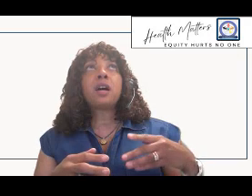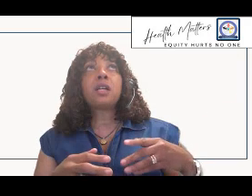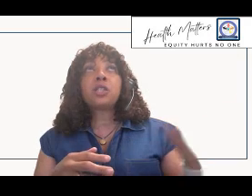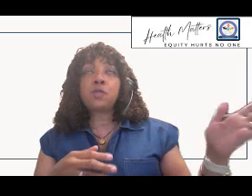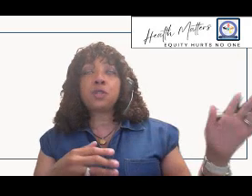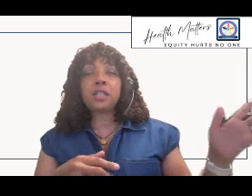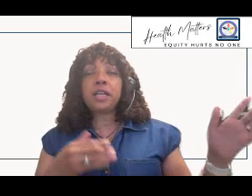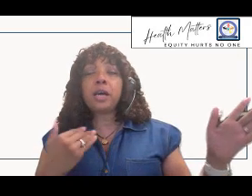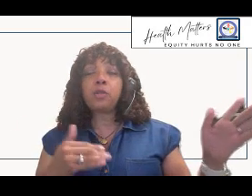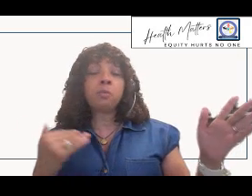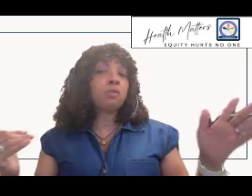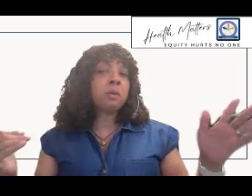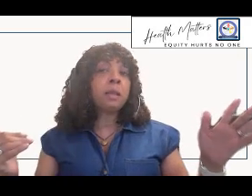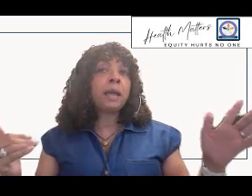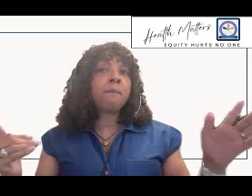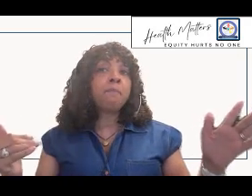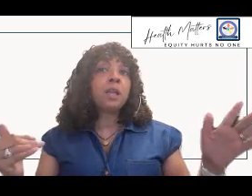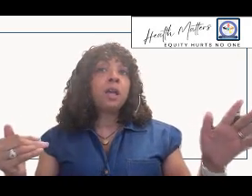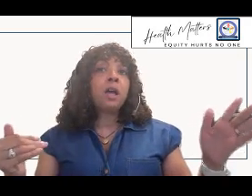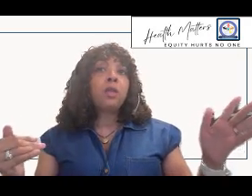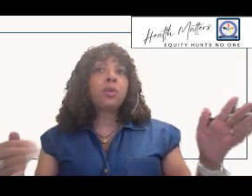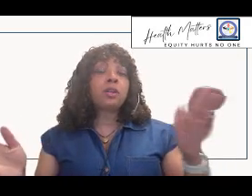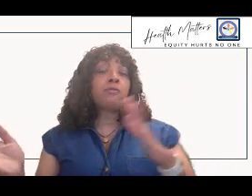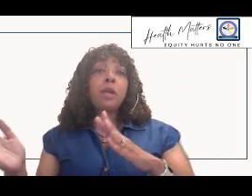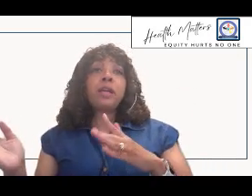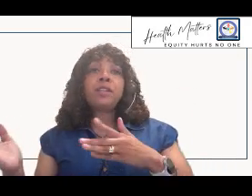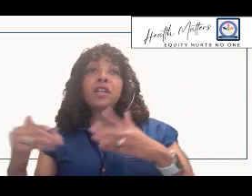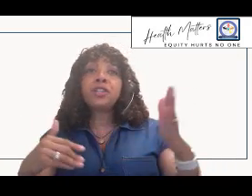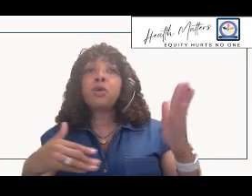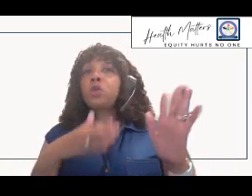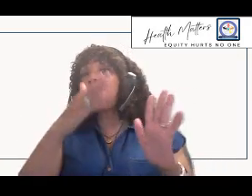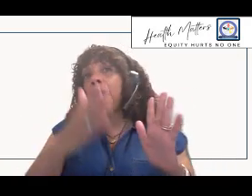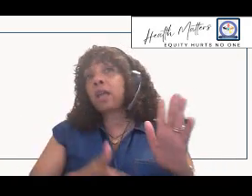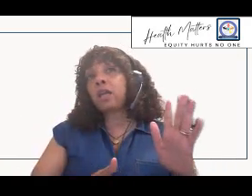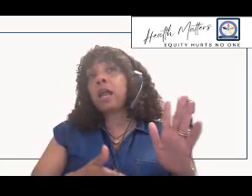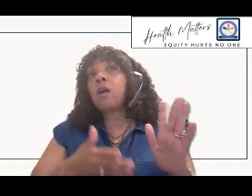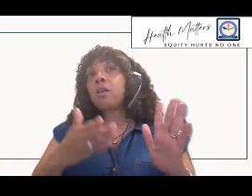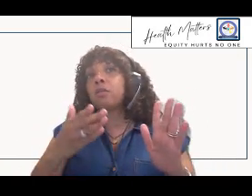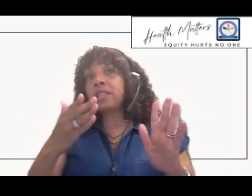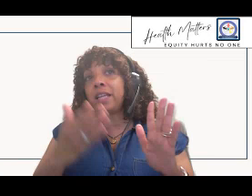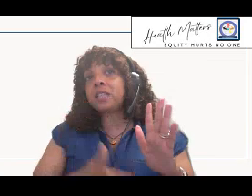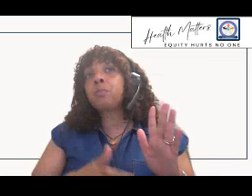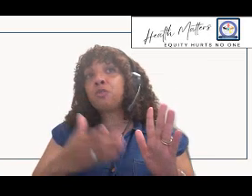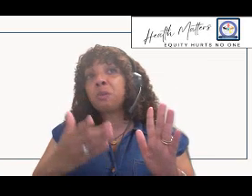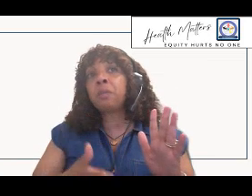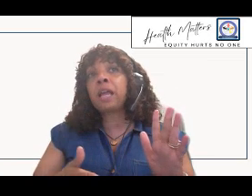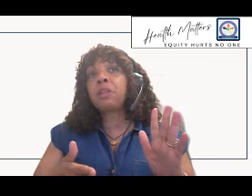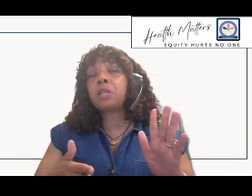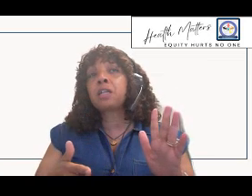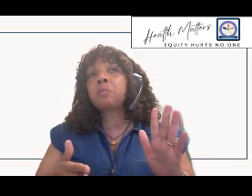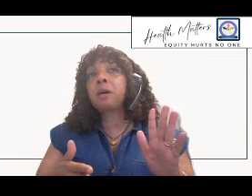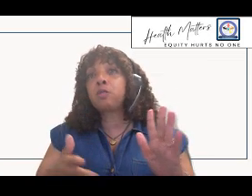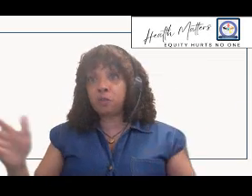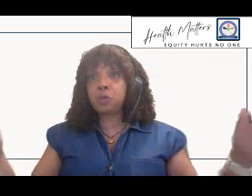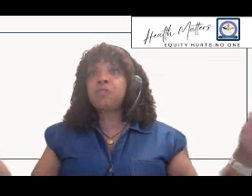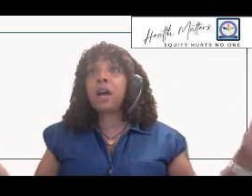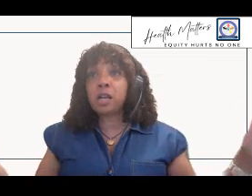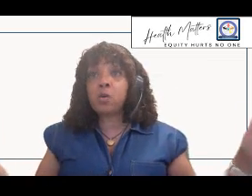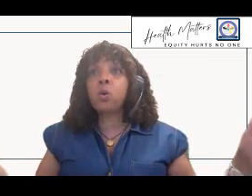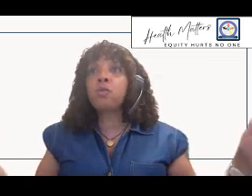state's Silver State Health Improvement Plan. There's a very intentional track in our state's improvement plan that talks